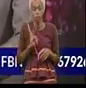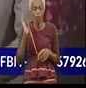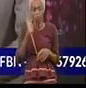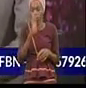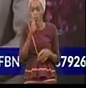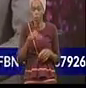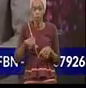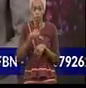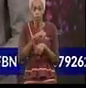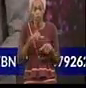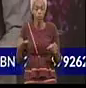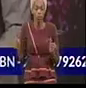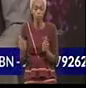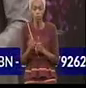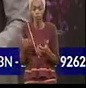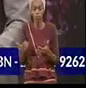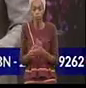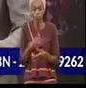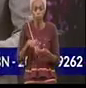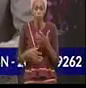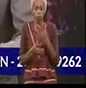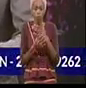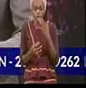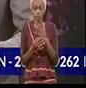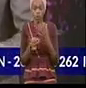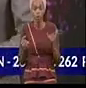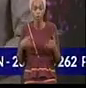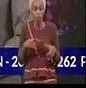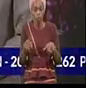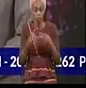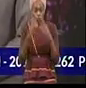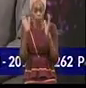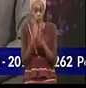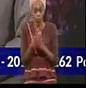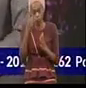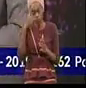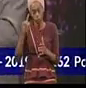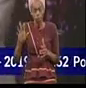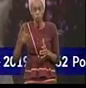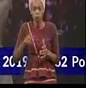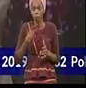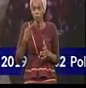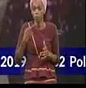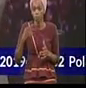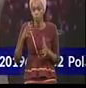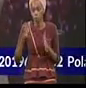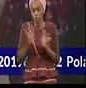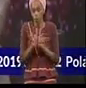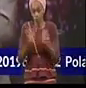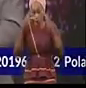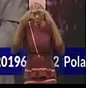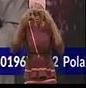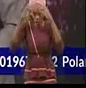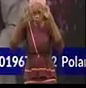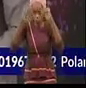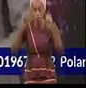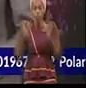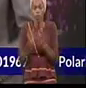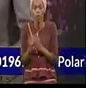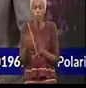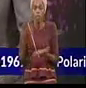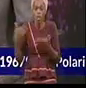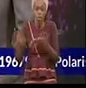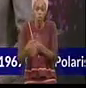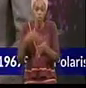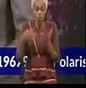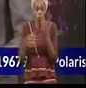upon him. Let's open our mouth and pray for him. We are praying for our Father in the Lord. Fresh oil of anointing upon him on a